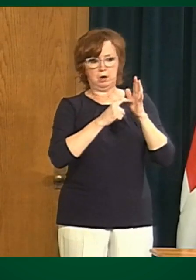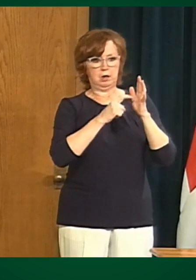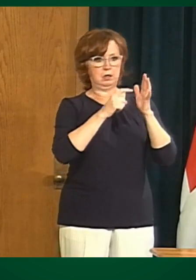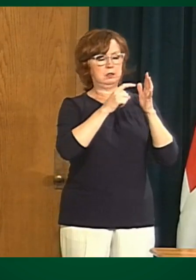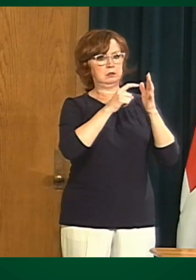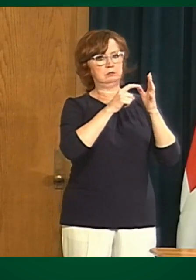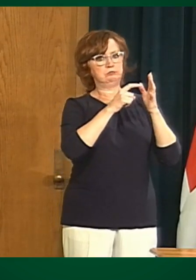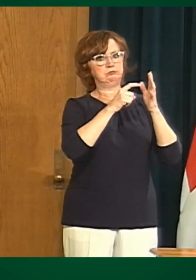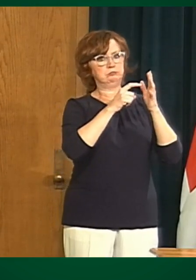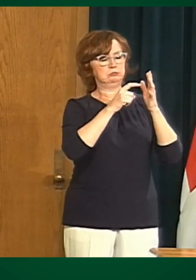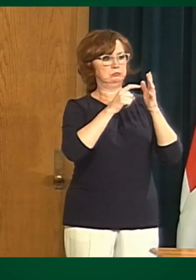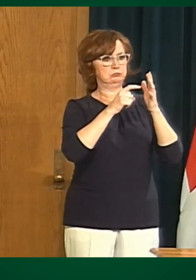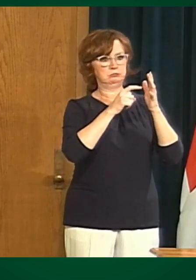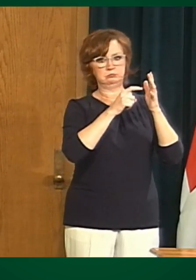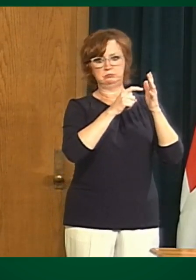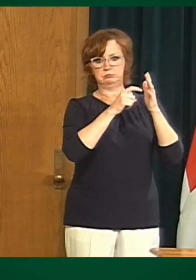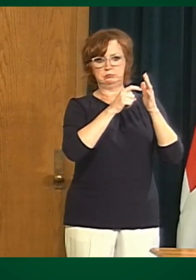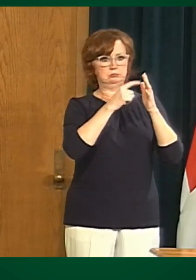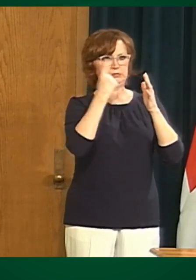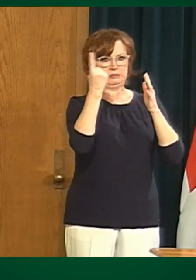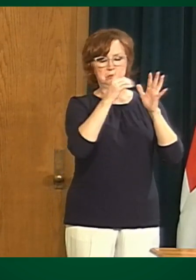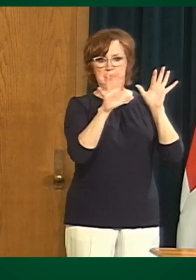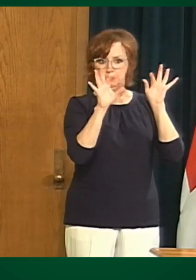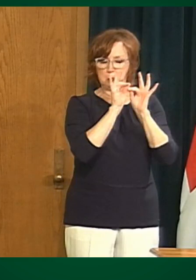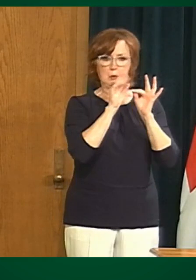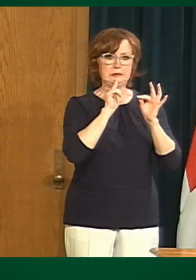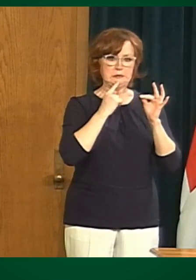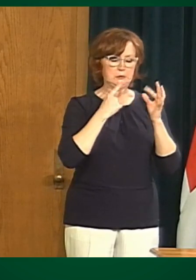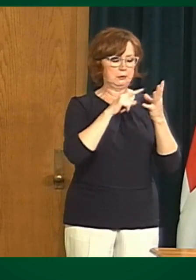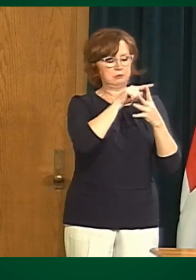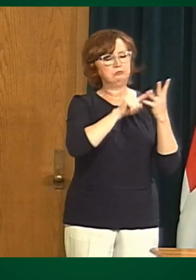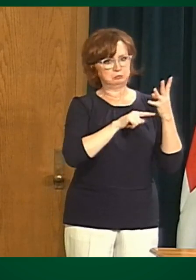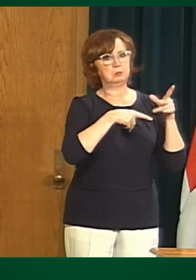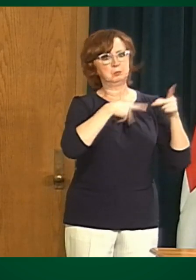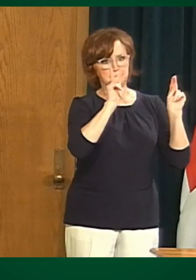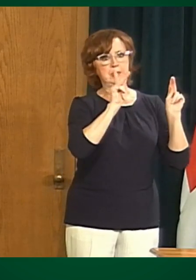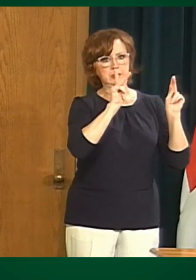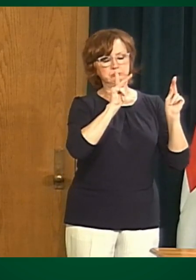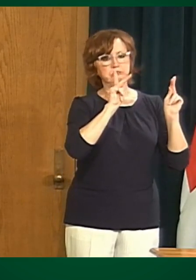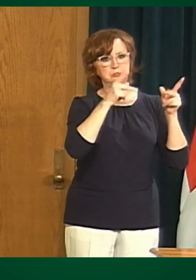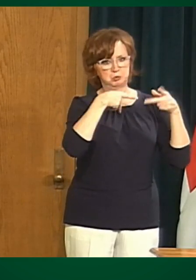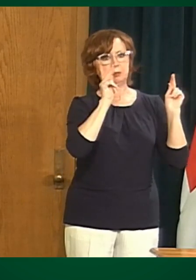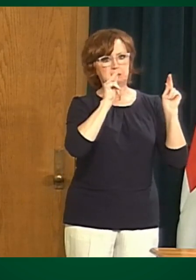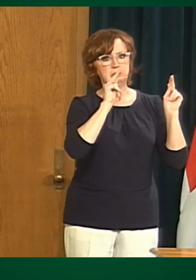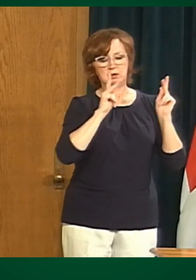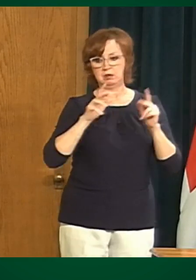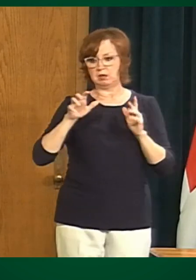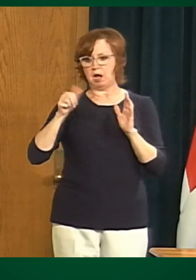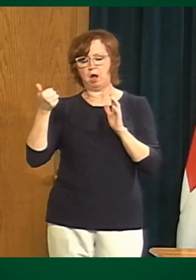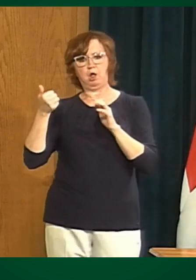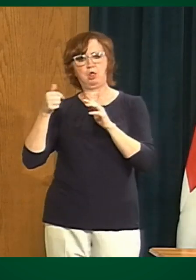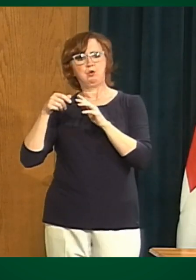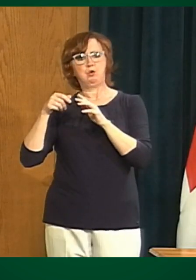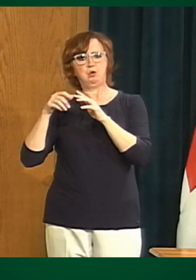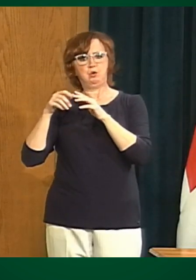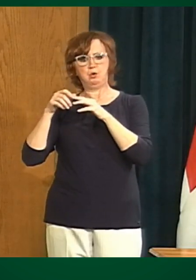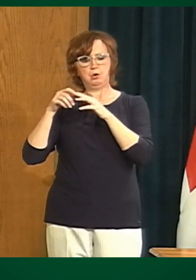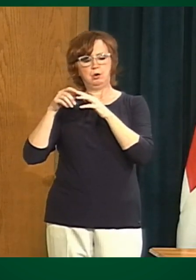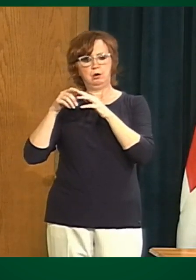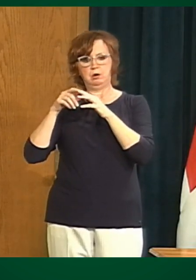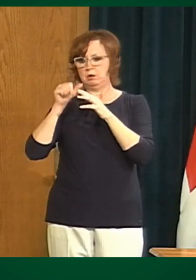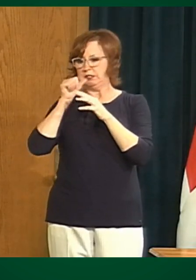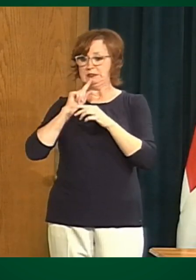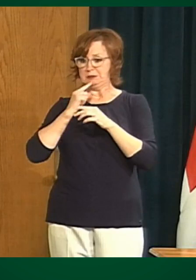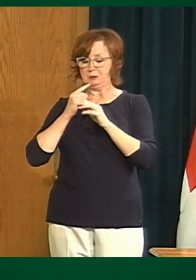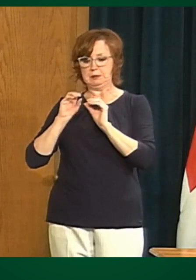open, but the admissions will be limited for the time being to